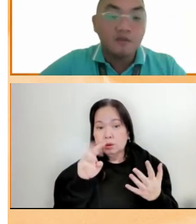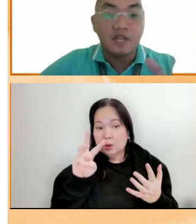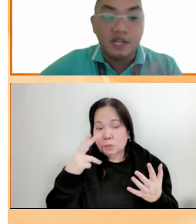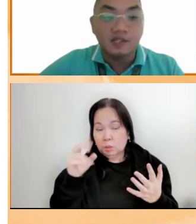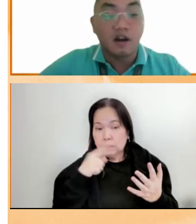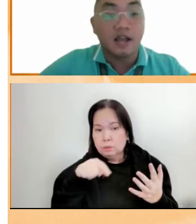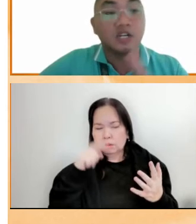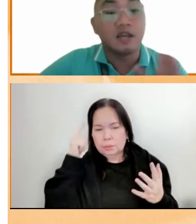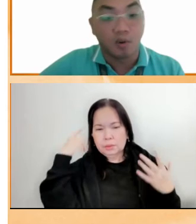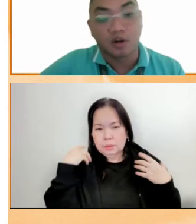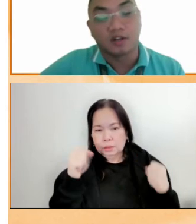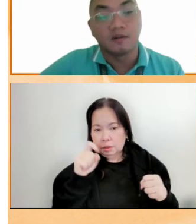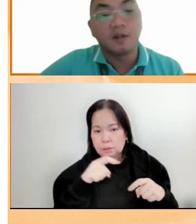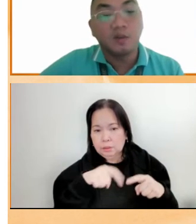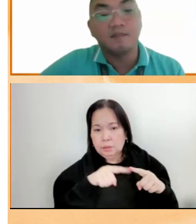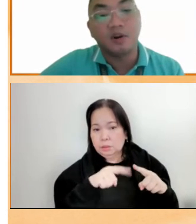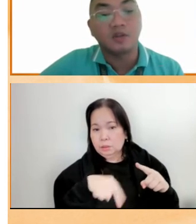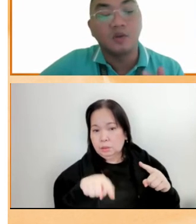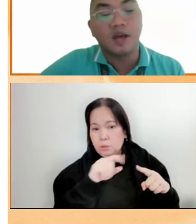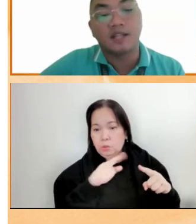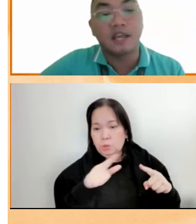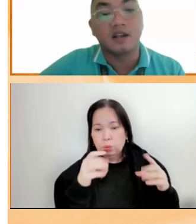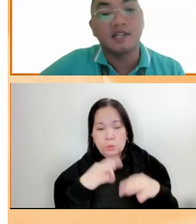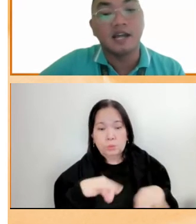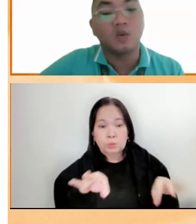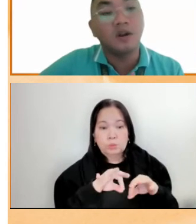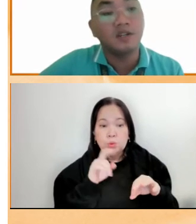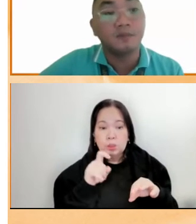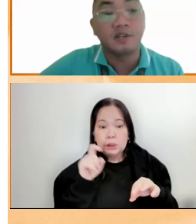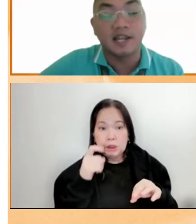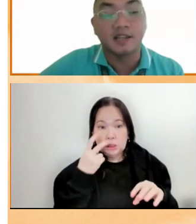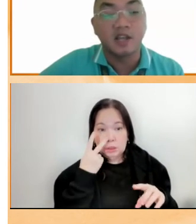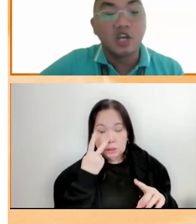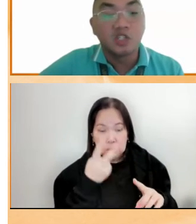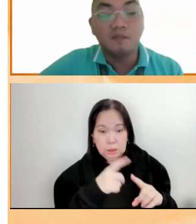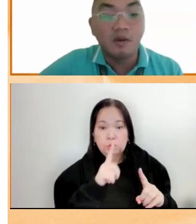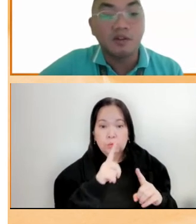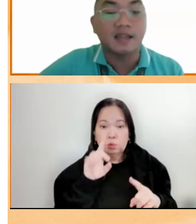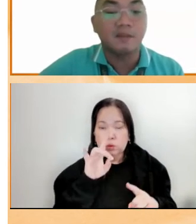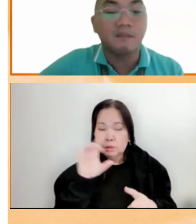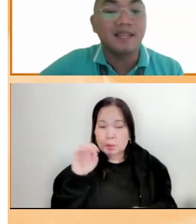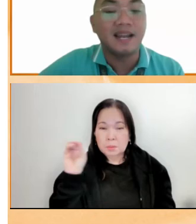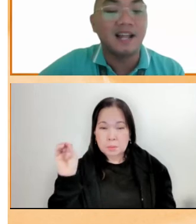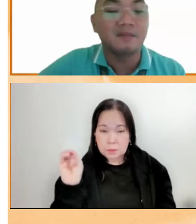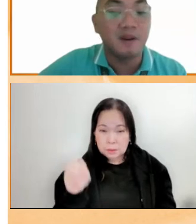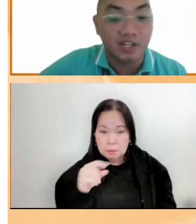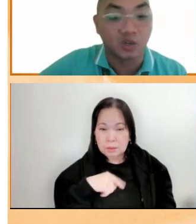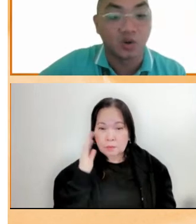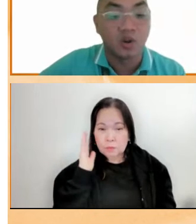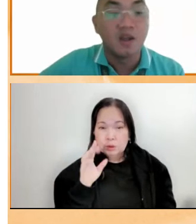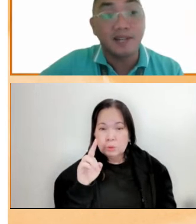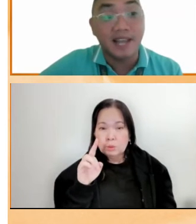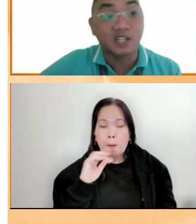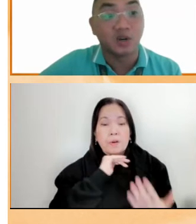All of these are actually important, but what's important to look at here is that 100% should be looked at mental health